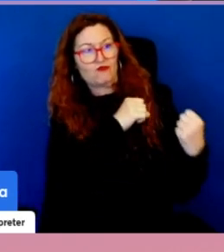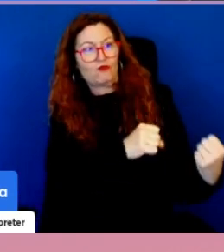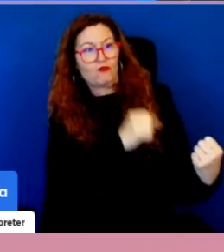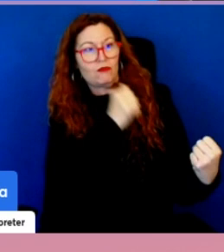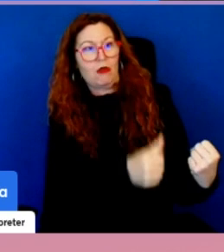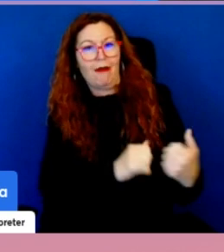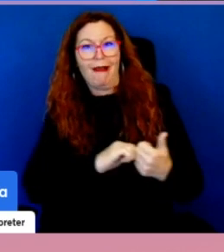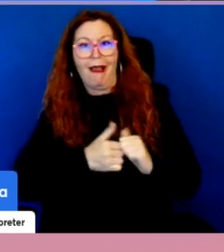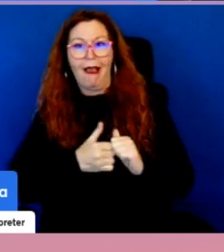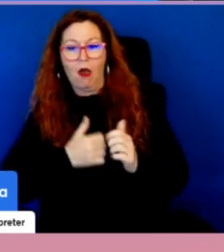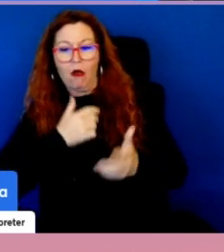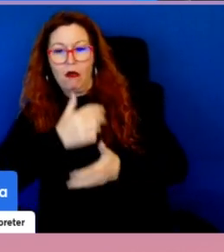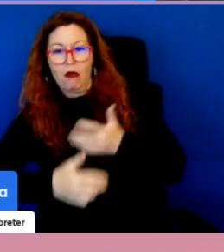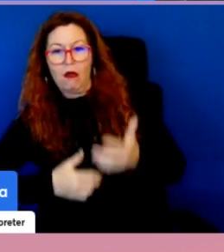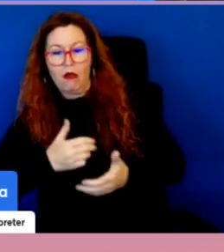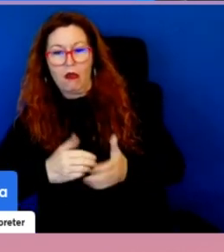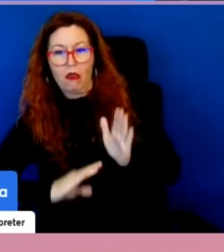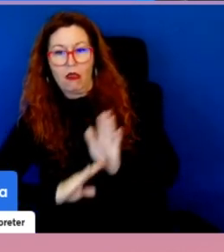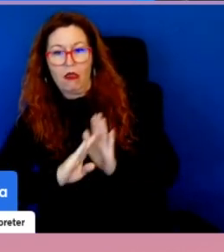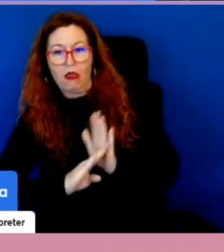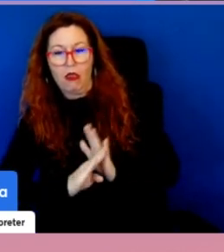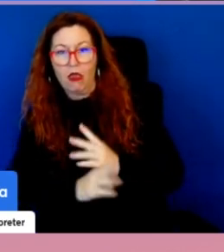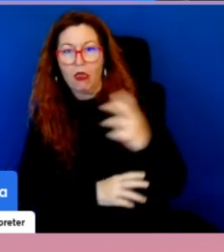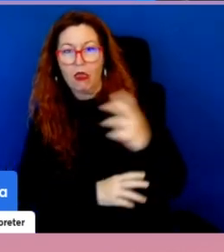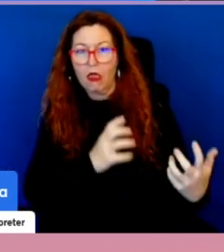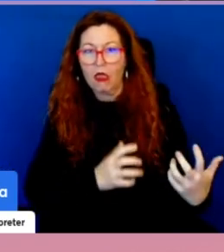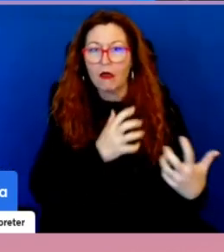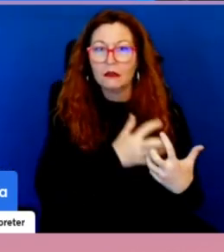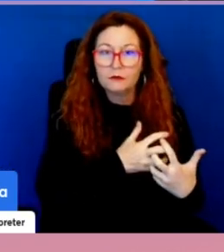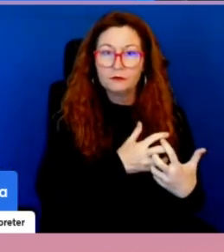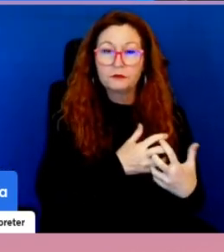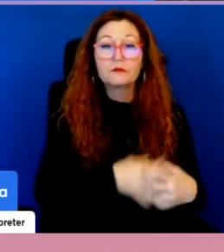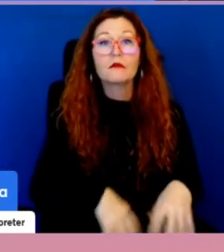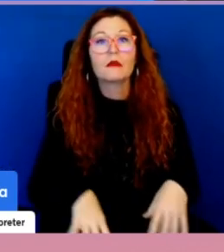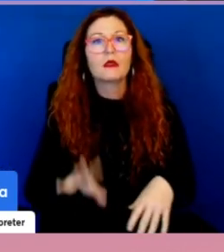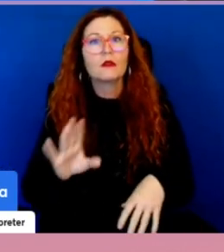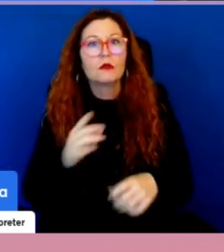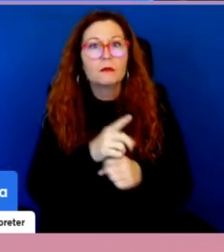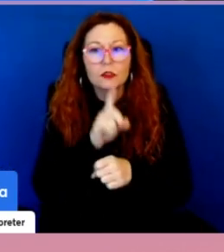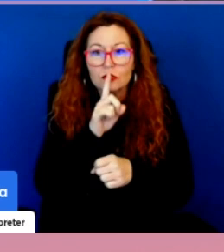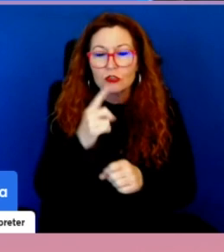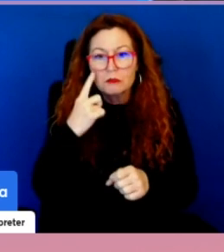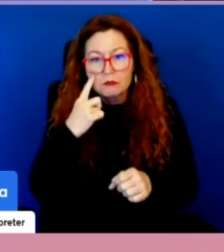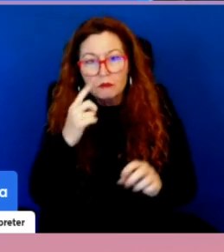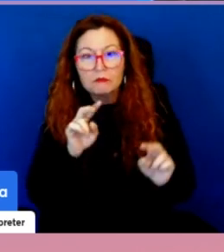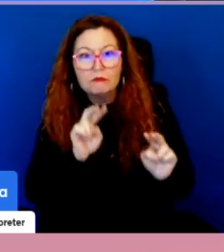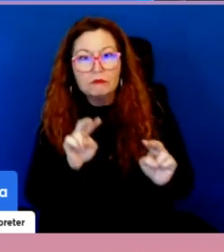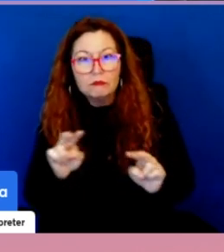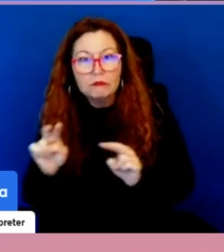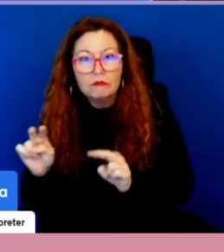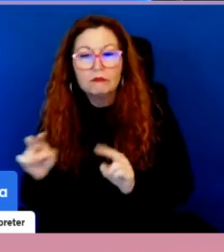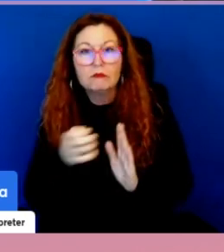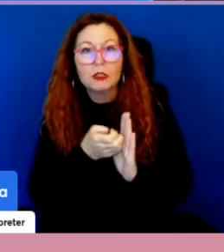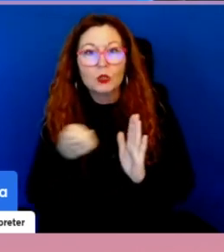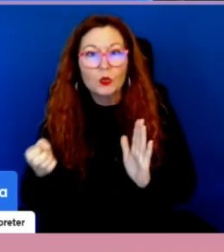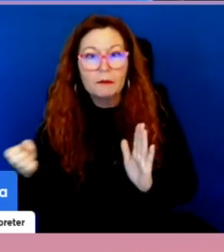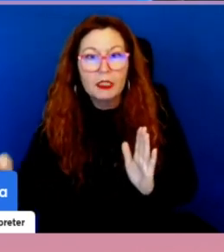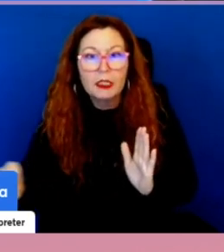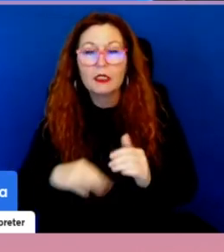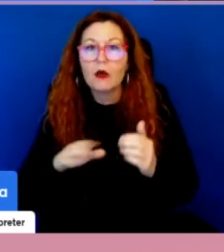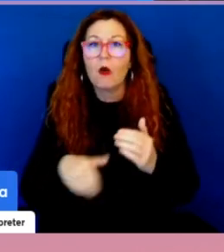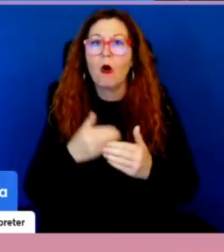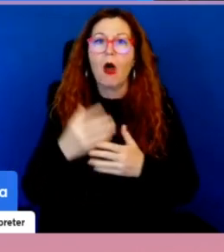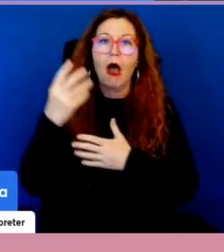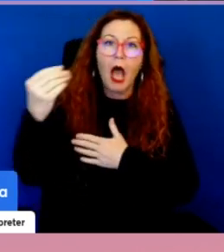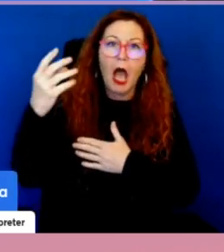to do is they want to get proactive in monitoring their equipment. They want to be taking telemetry data from their pumps, from their generators,